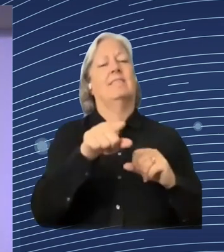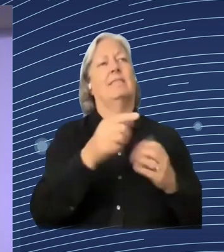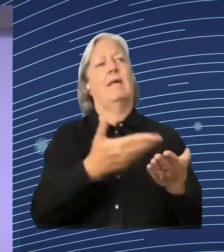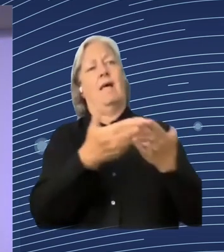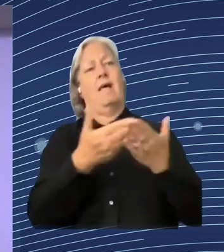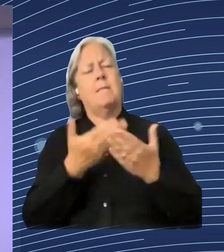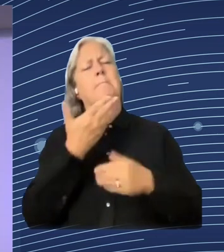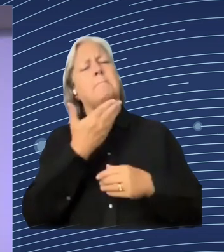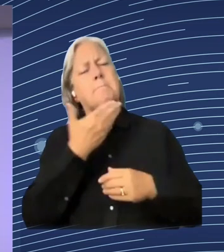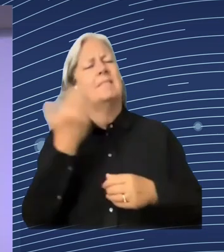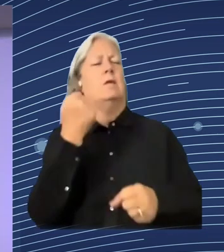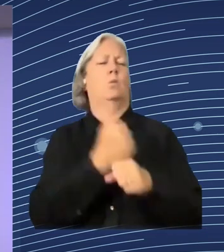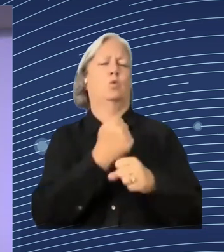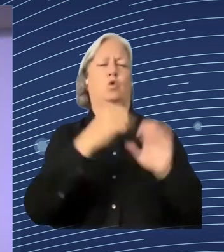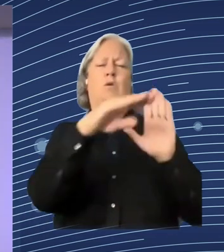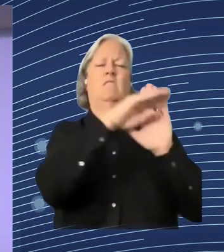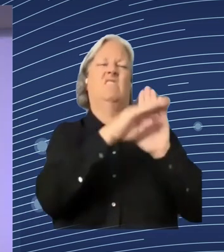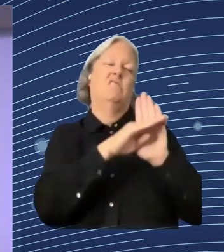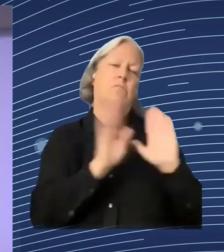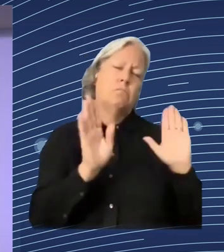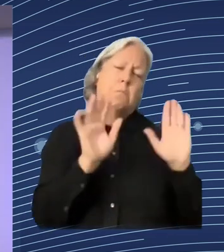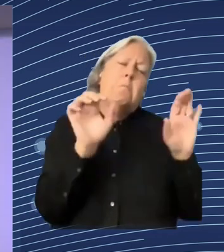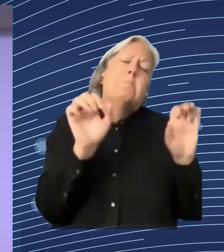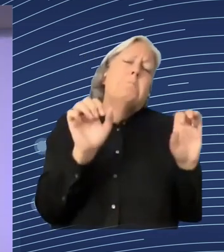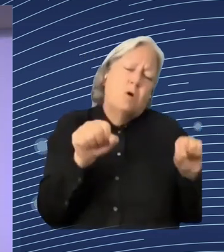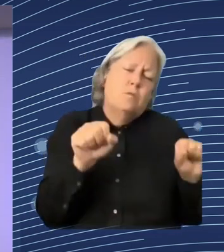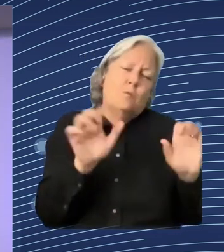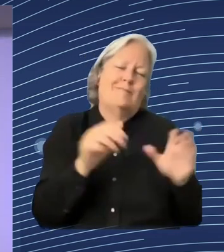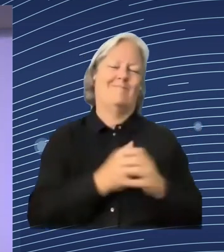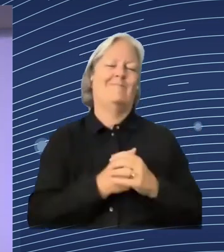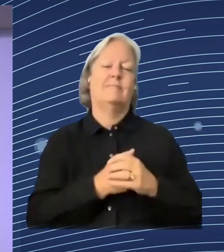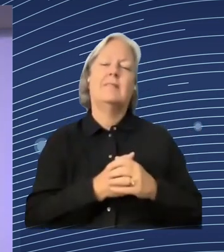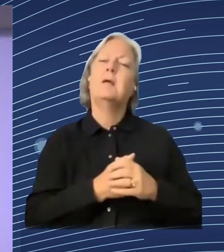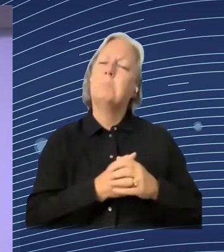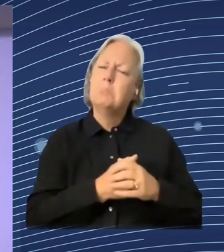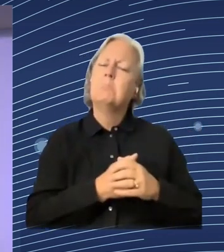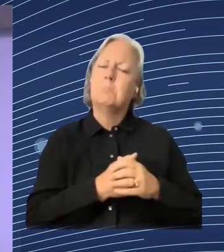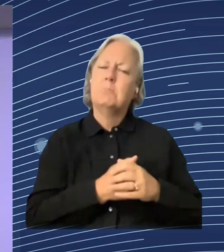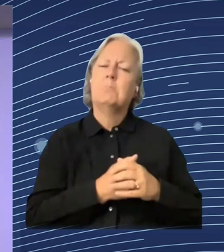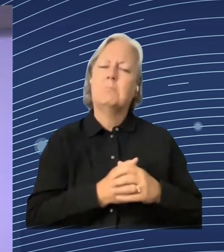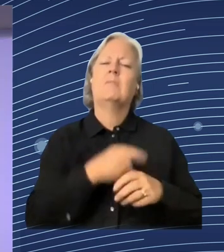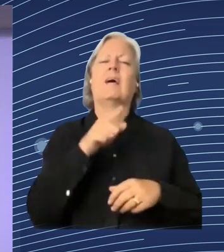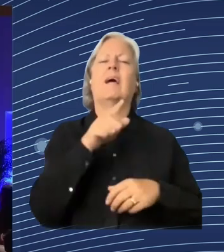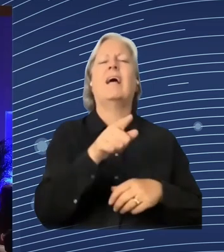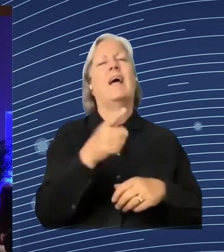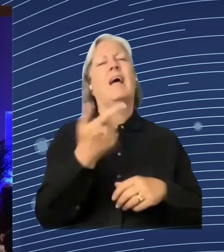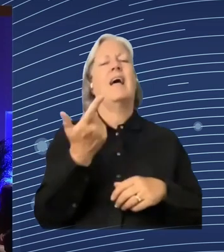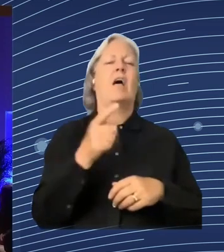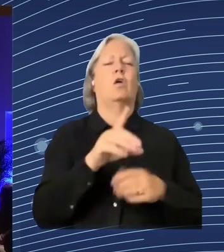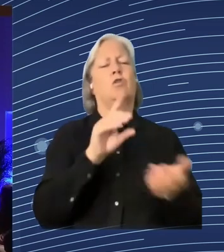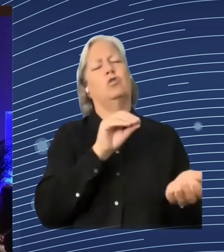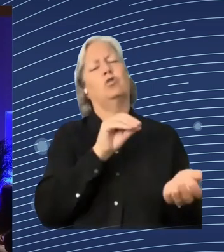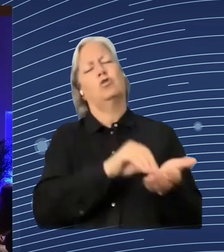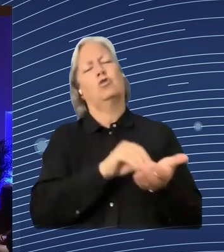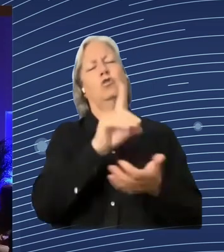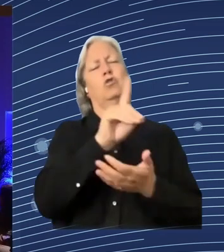Yes. Excellent. It's a possibility. I like that. She has a doctorate in economics, so keeps being objective. It's a possibility. It